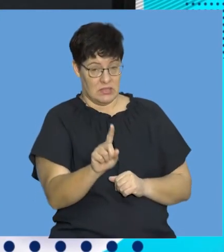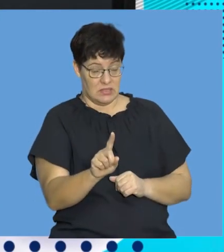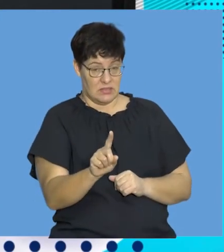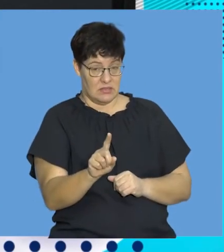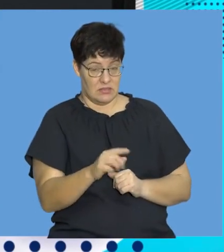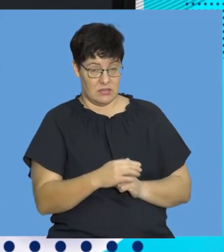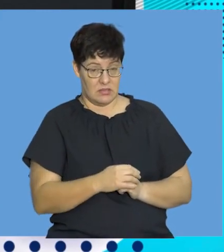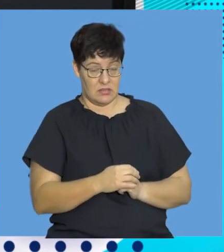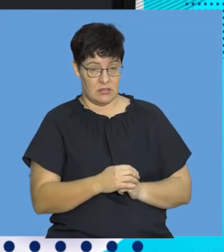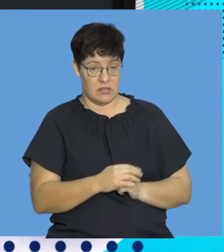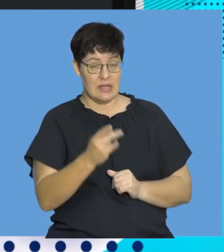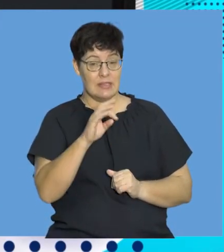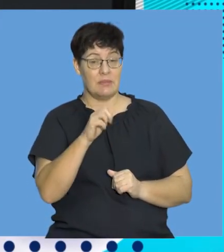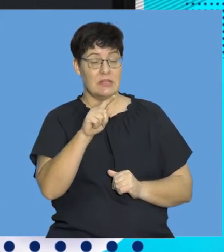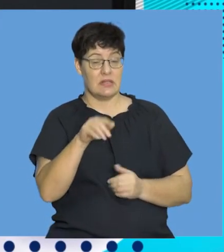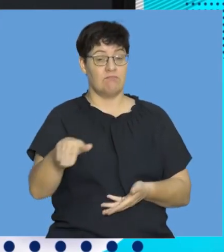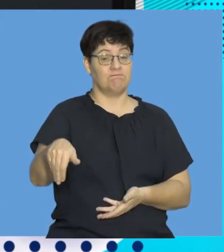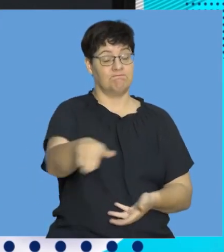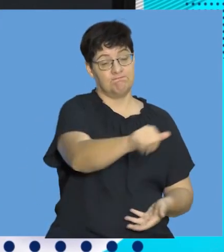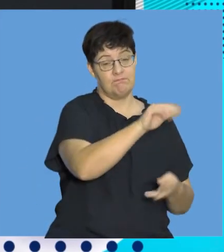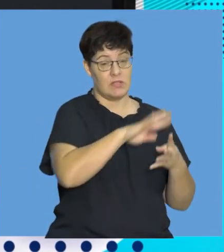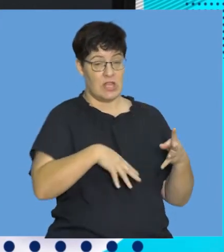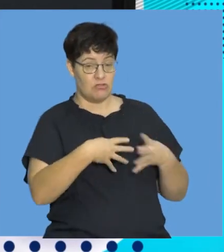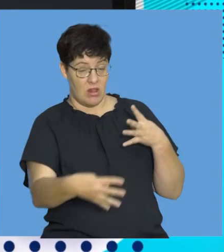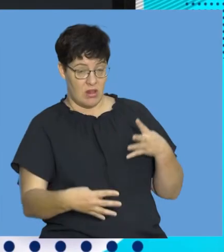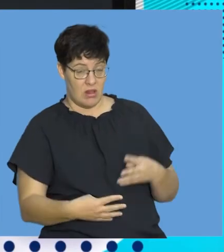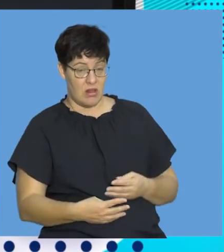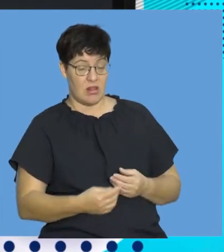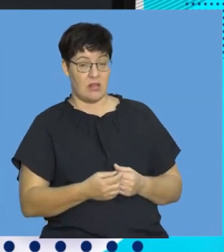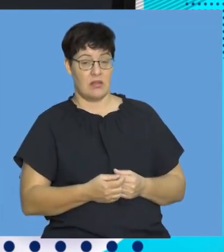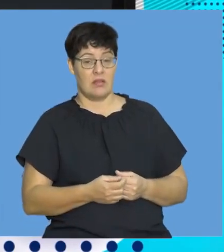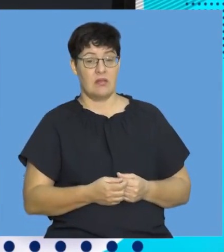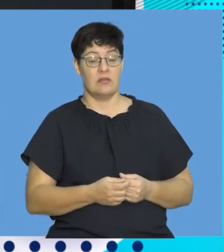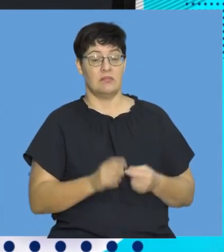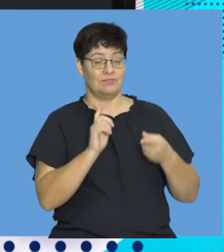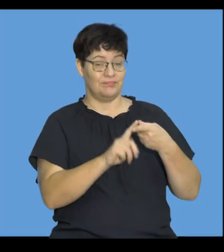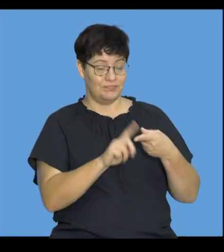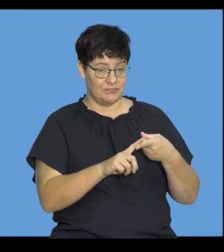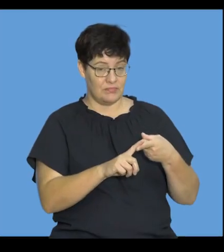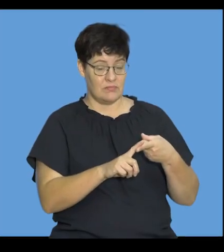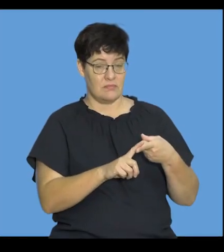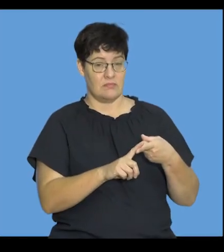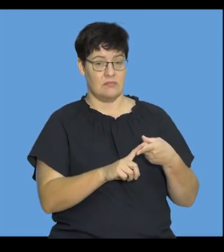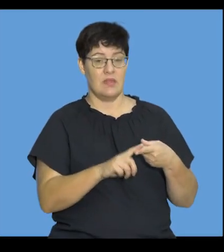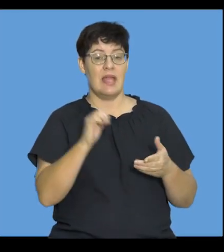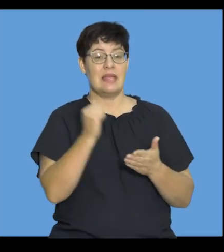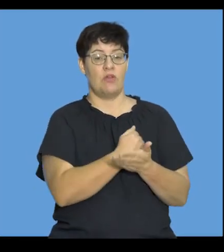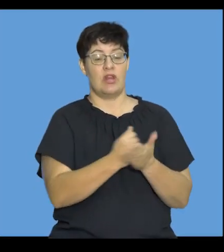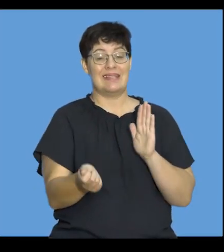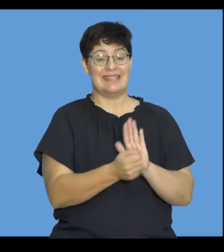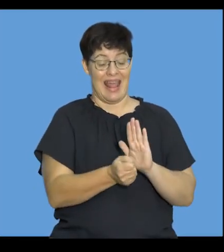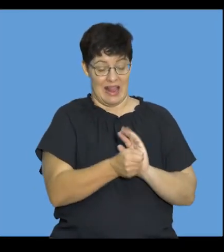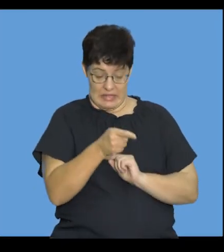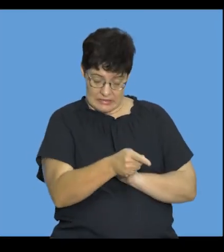you are working with a debtor's collection schedule is one, your credit